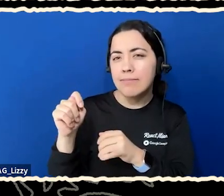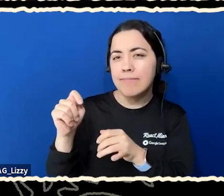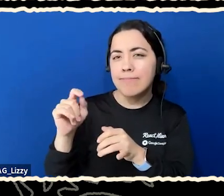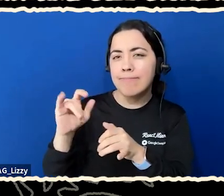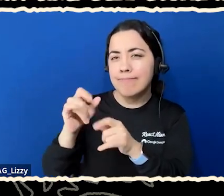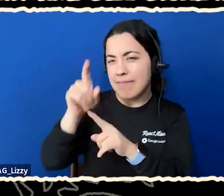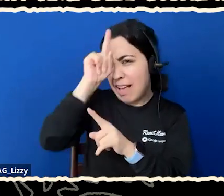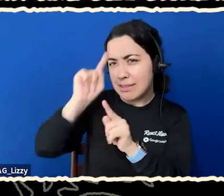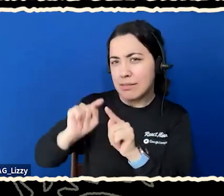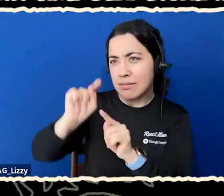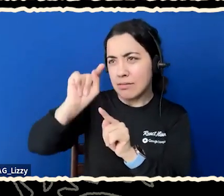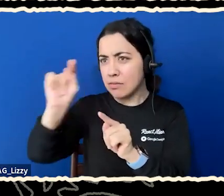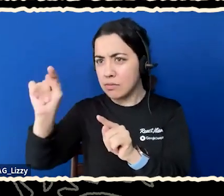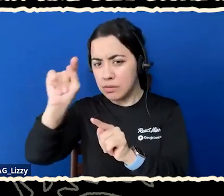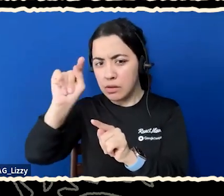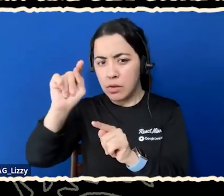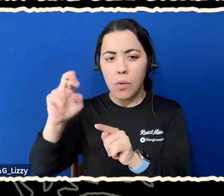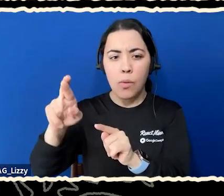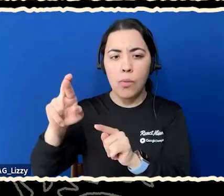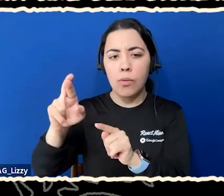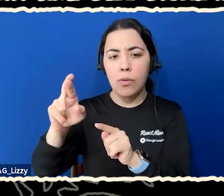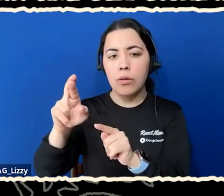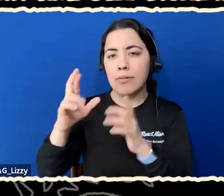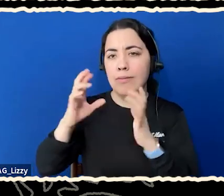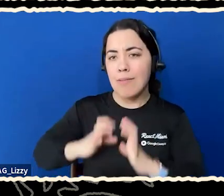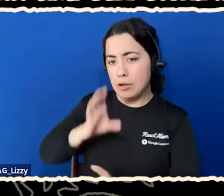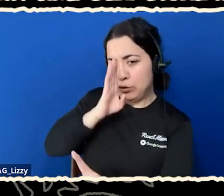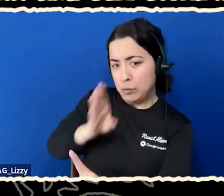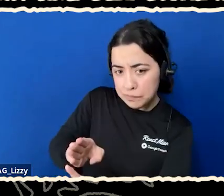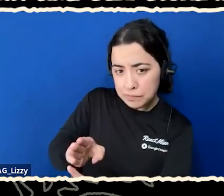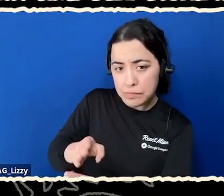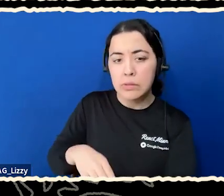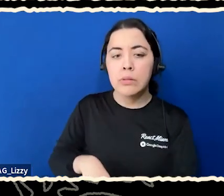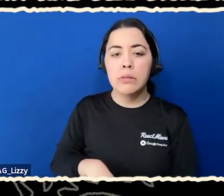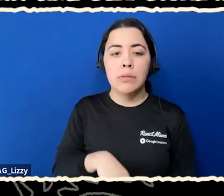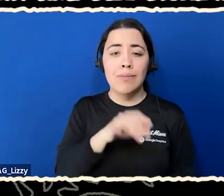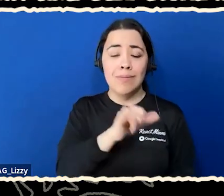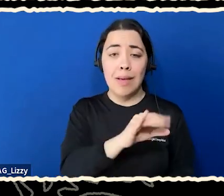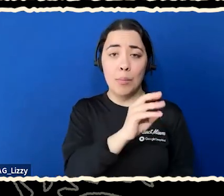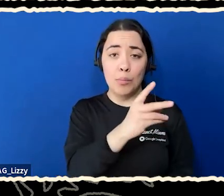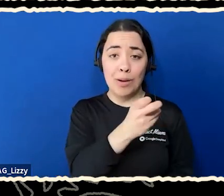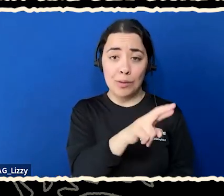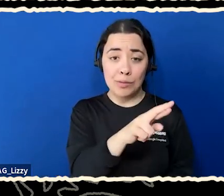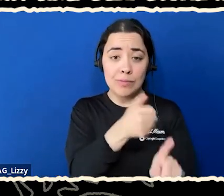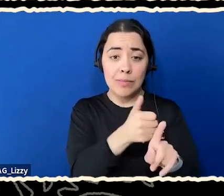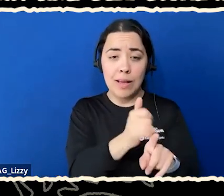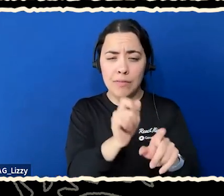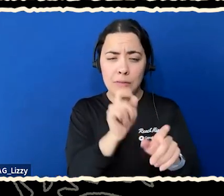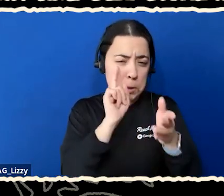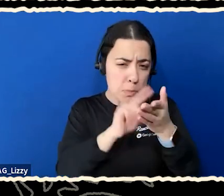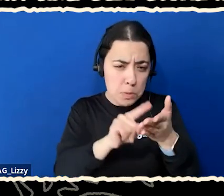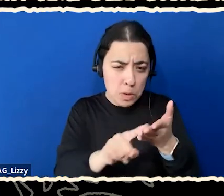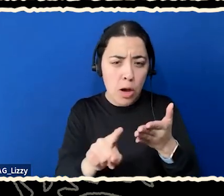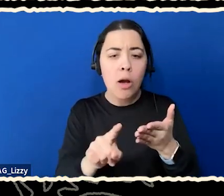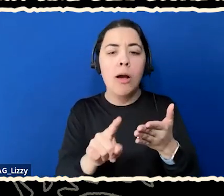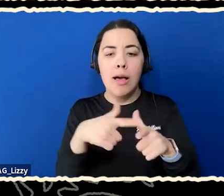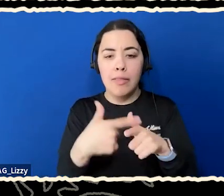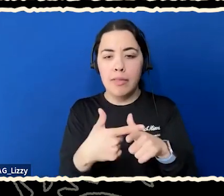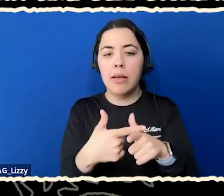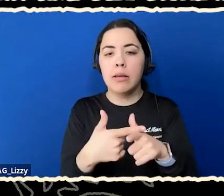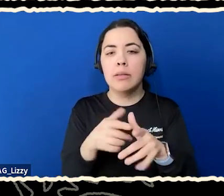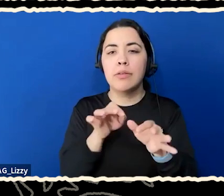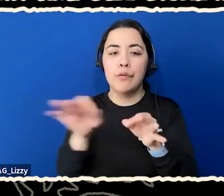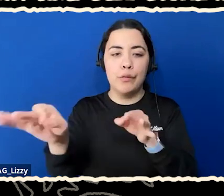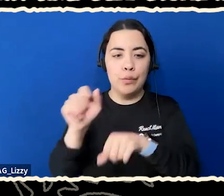flush that deferred work to give you an accurate answer. And this is called forced synchronous layout